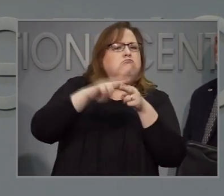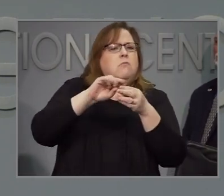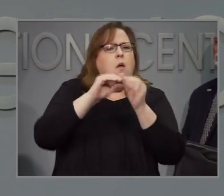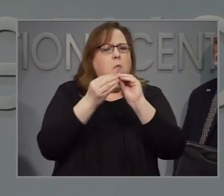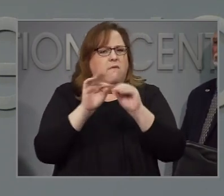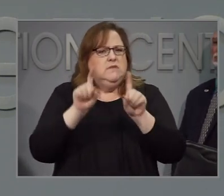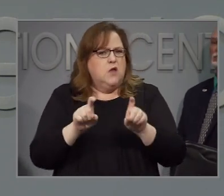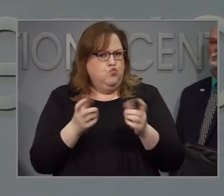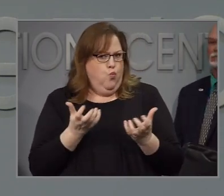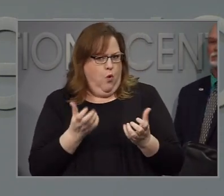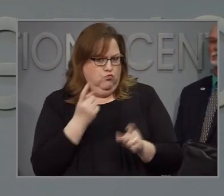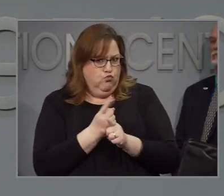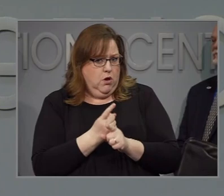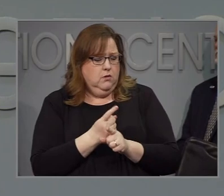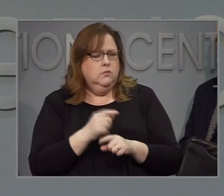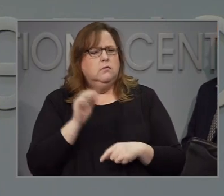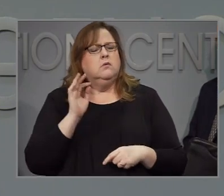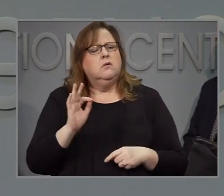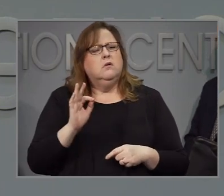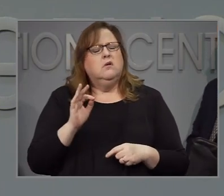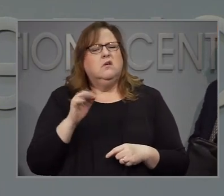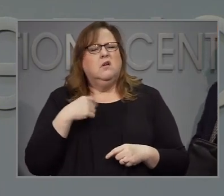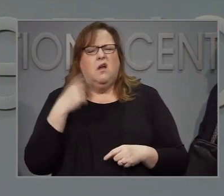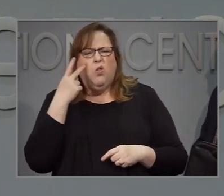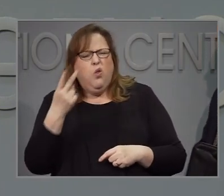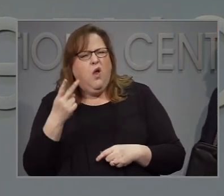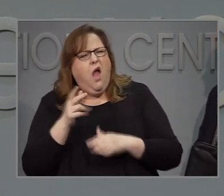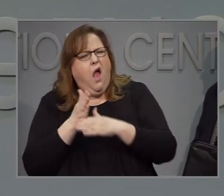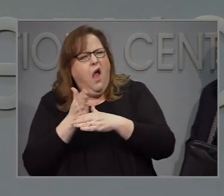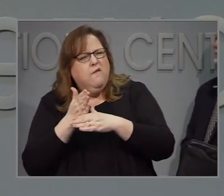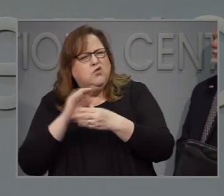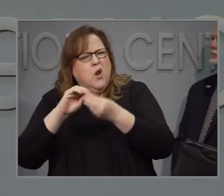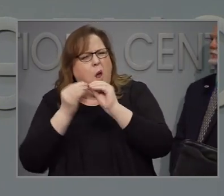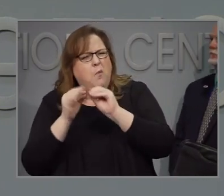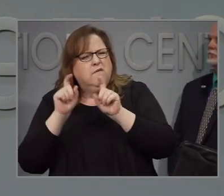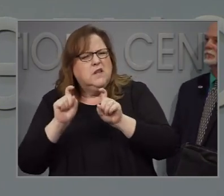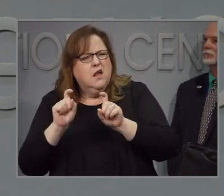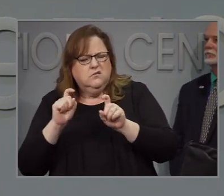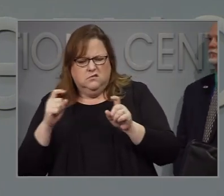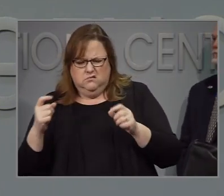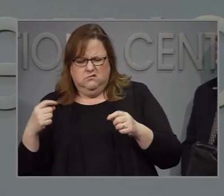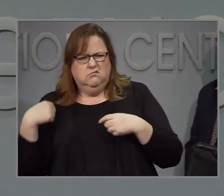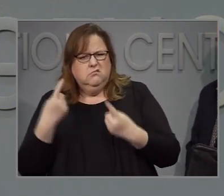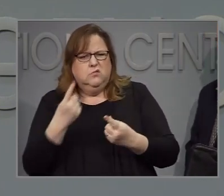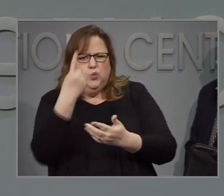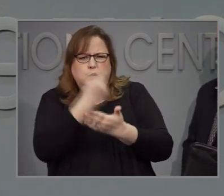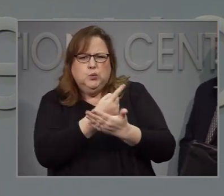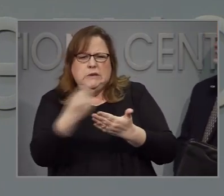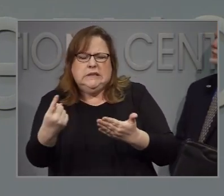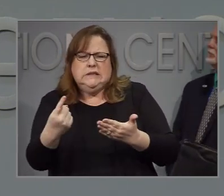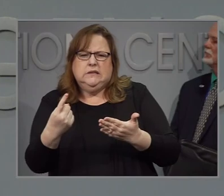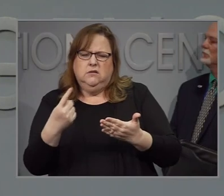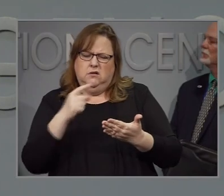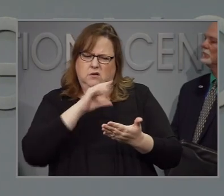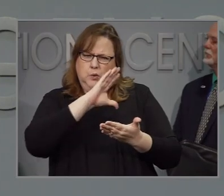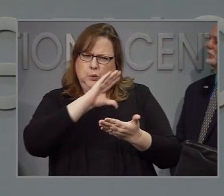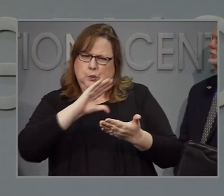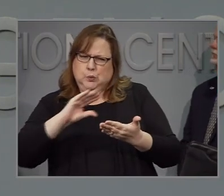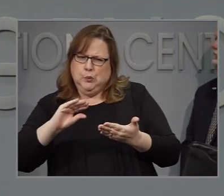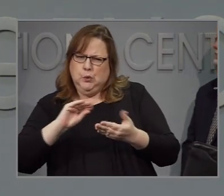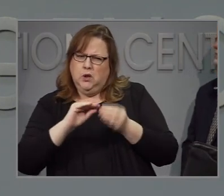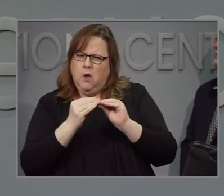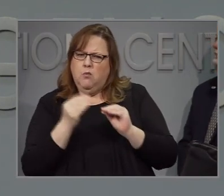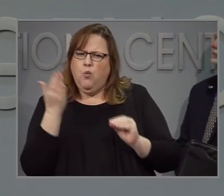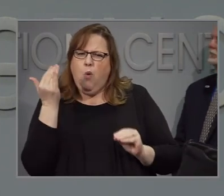given, it looks like it's actually gone down a little bit in the last week and a half or so. What is the reason for that? And how are we going to get it back